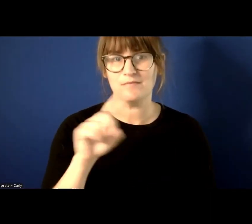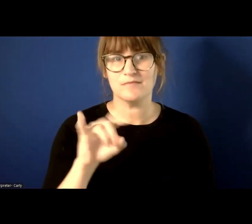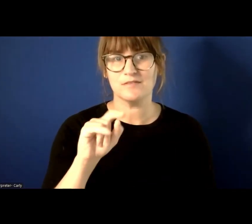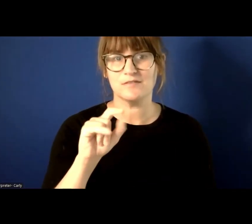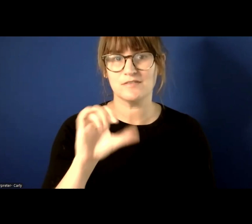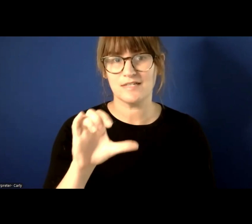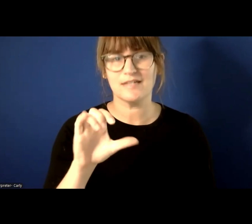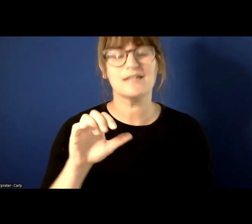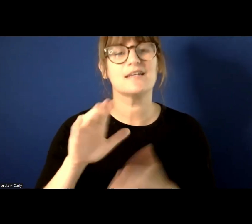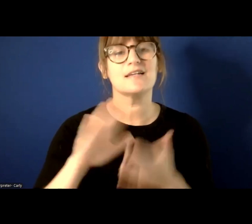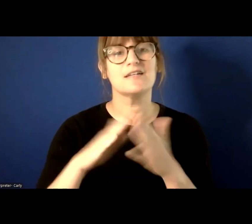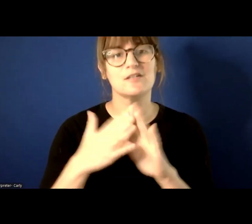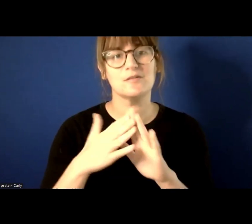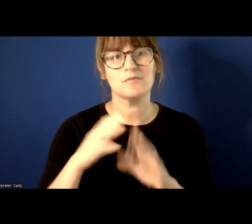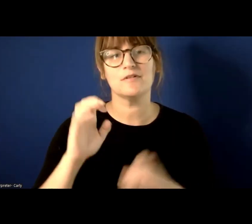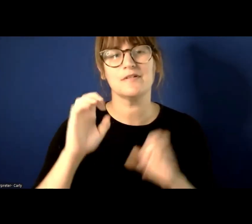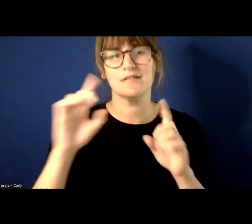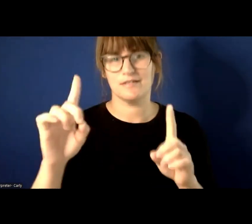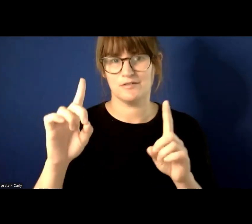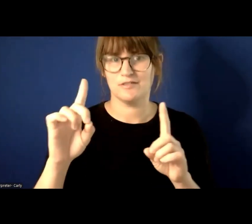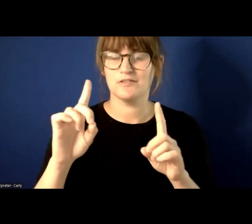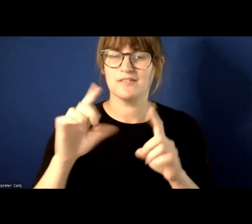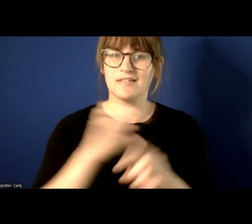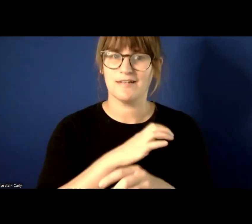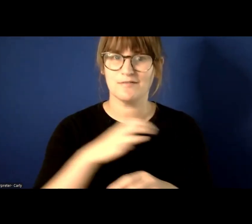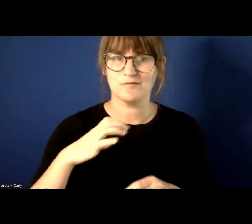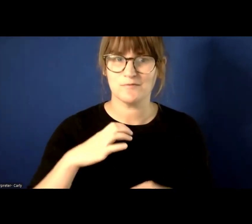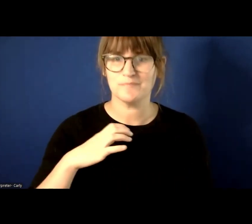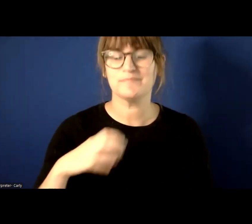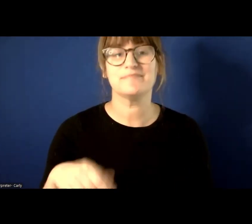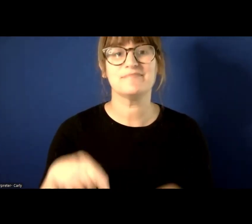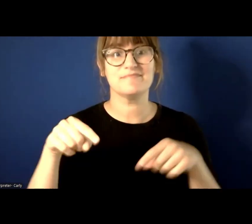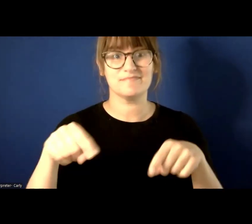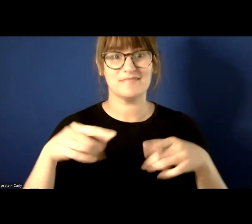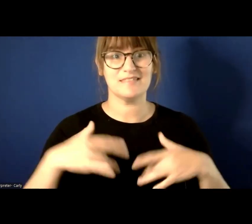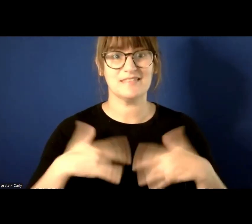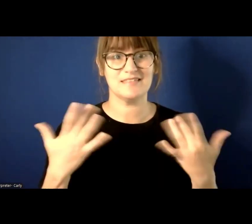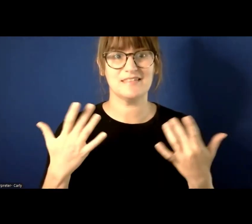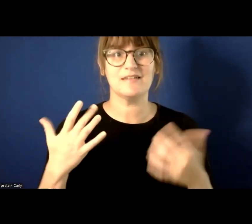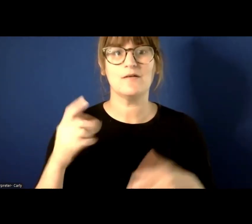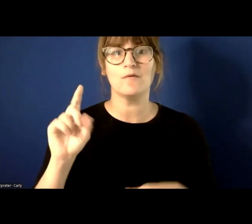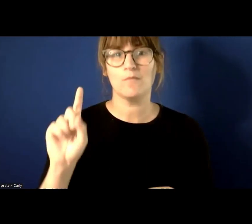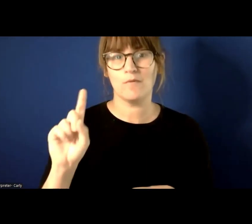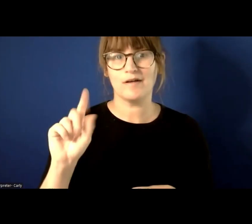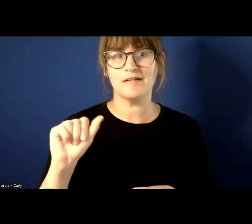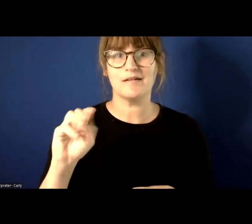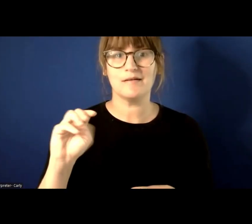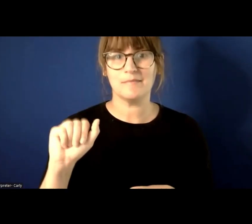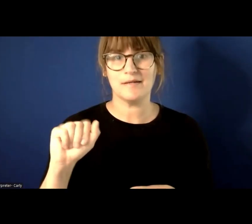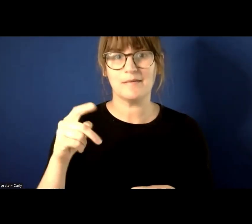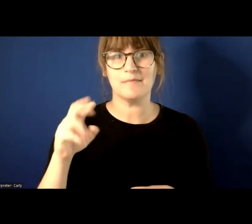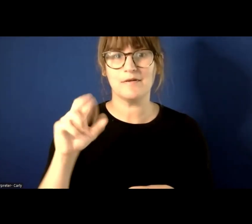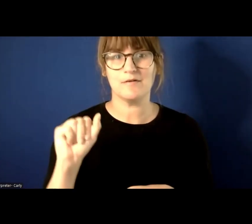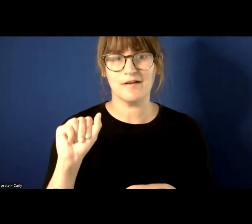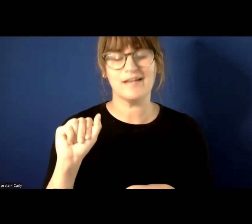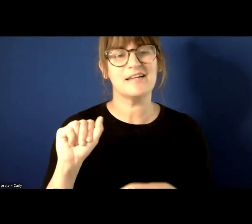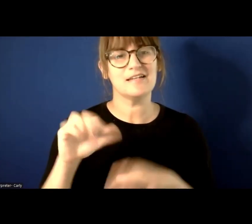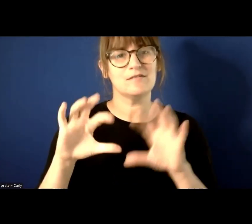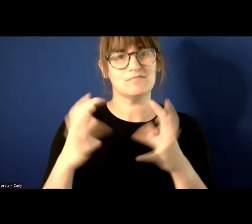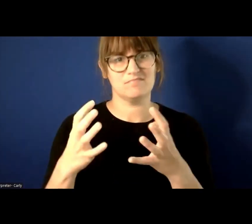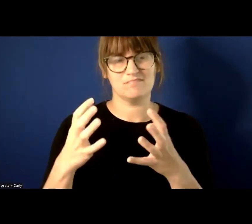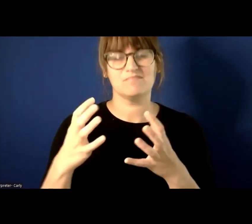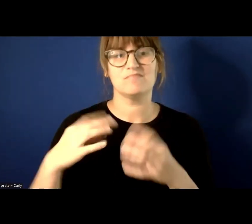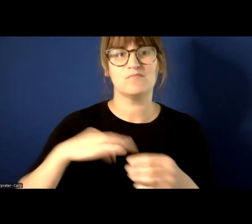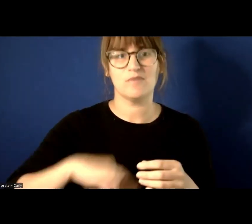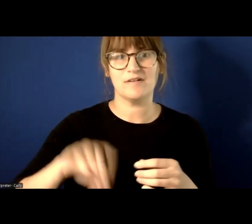Cancer Action Council, or CCAC. This live event has been approved for one AMA PRA Category 1 credit, one CNE credit